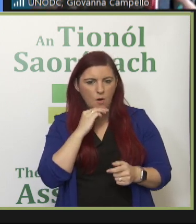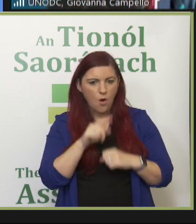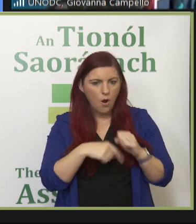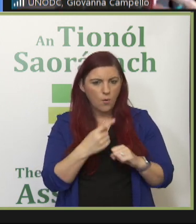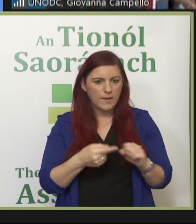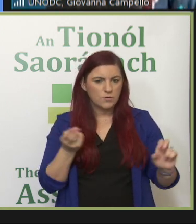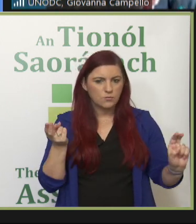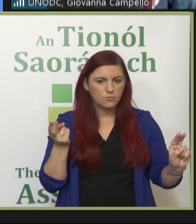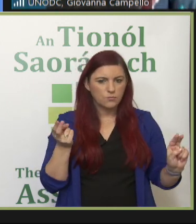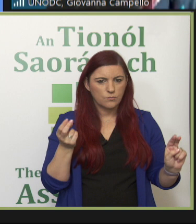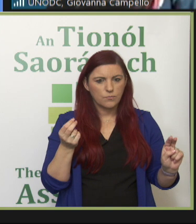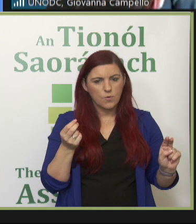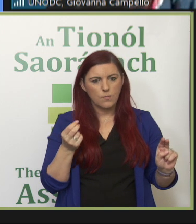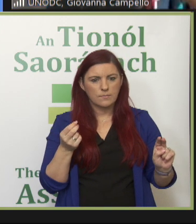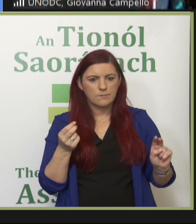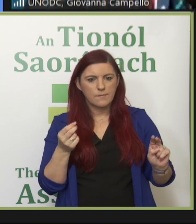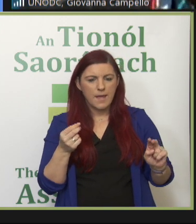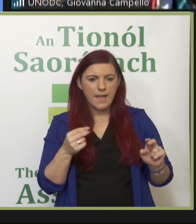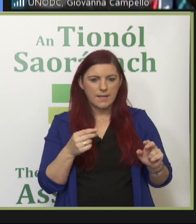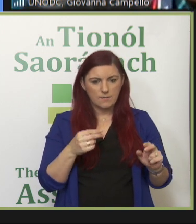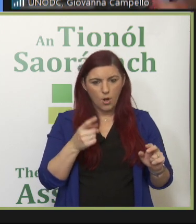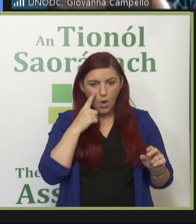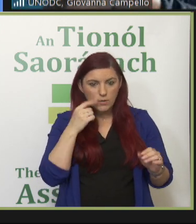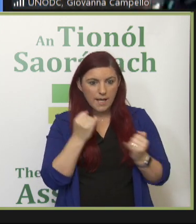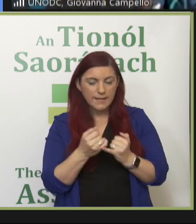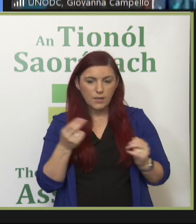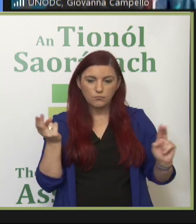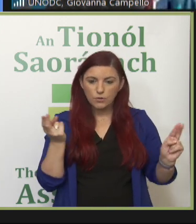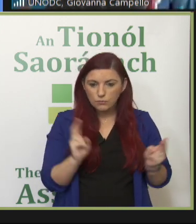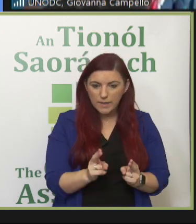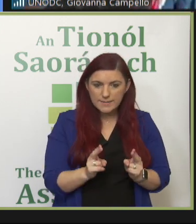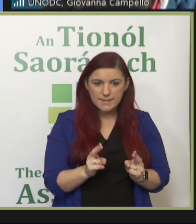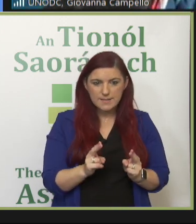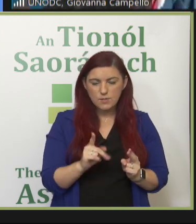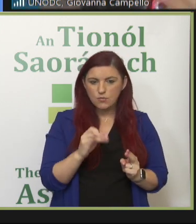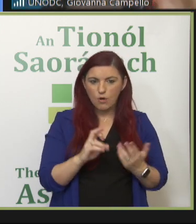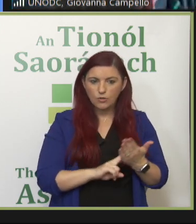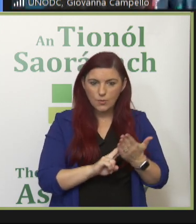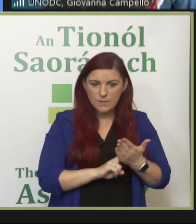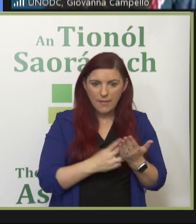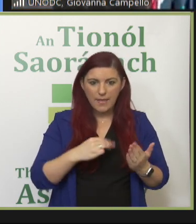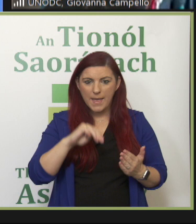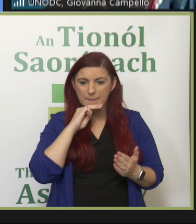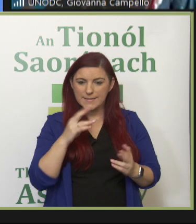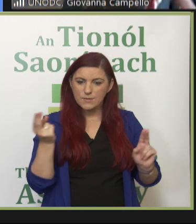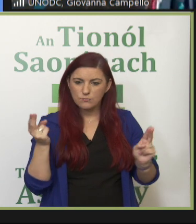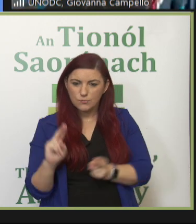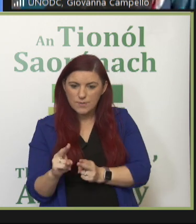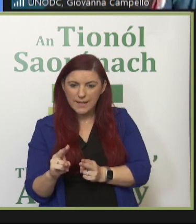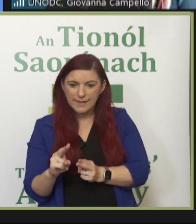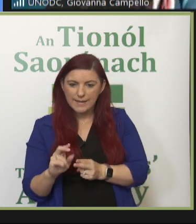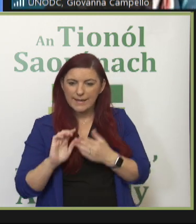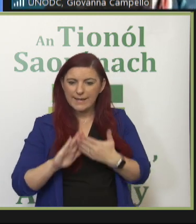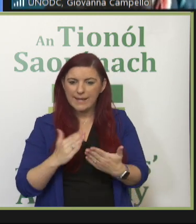thus shrinking the illicit market. And remember that I say treatment, but I'm talking about the entire continuum that includes harm reduction